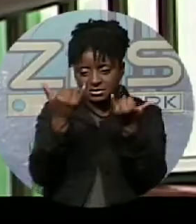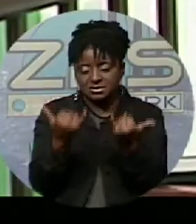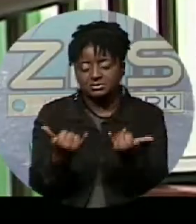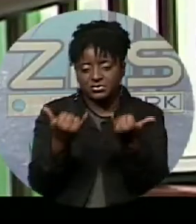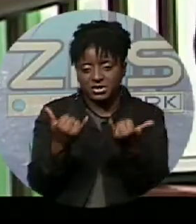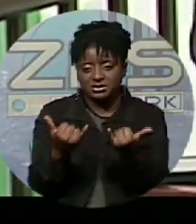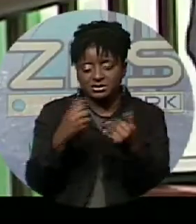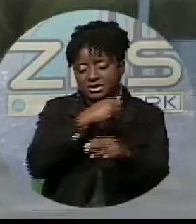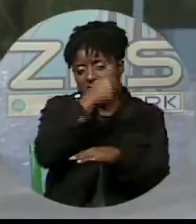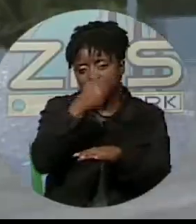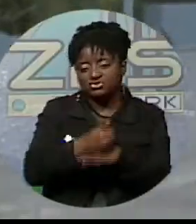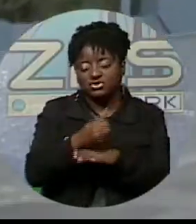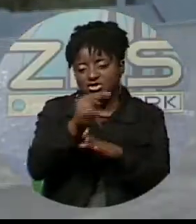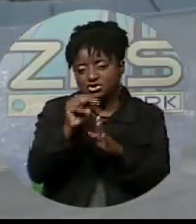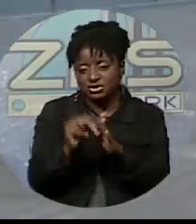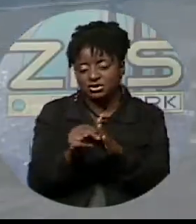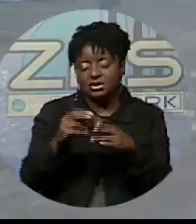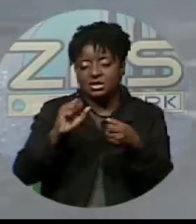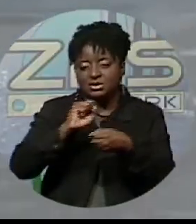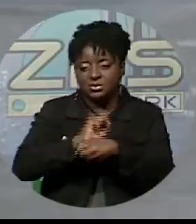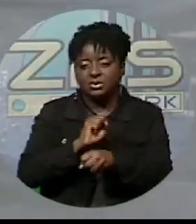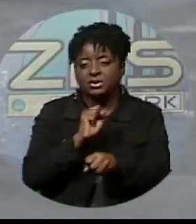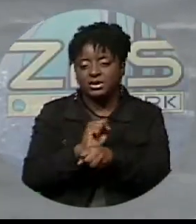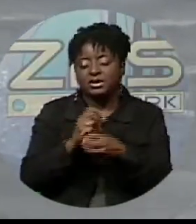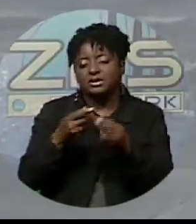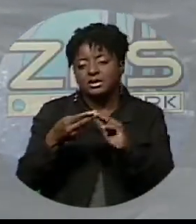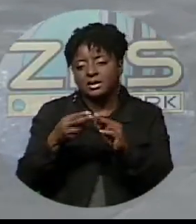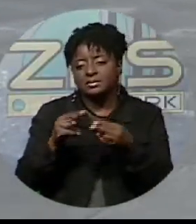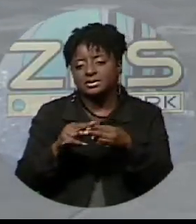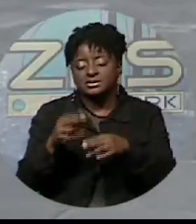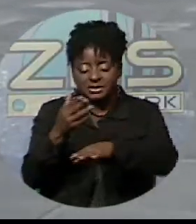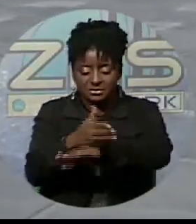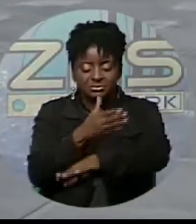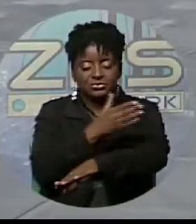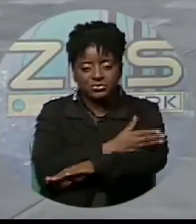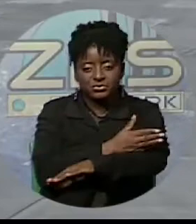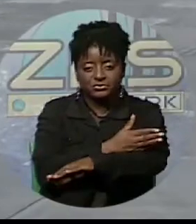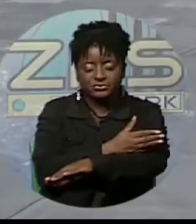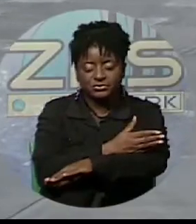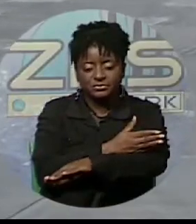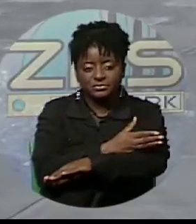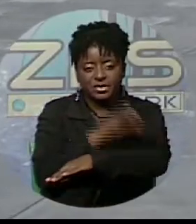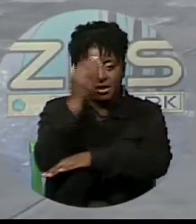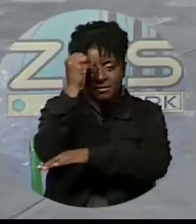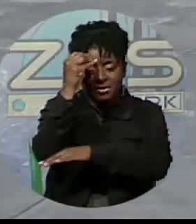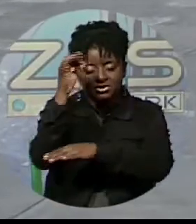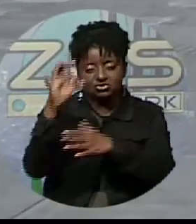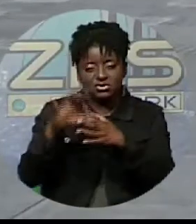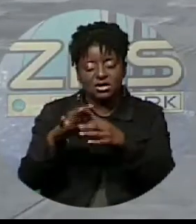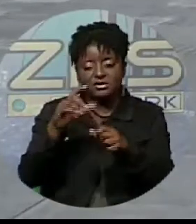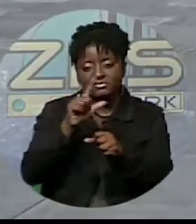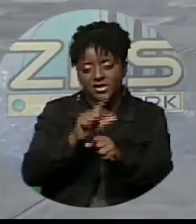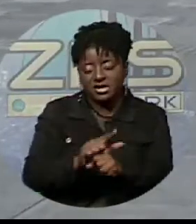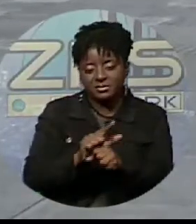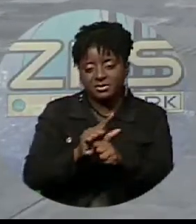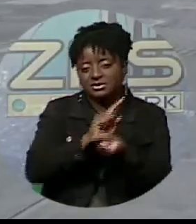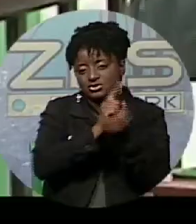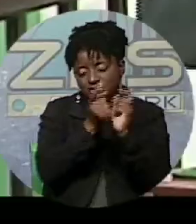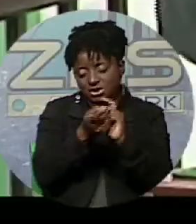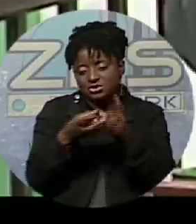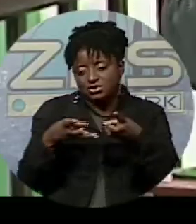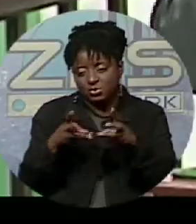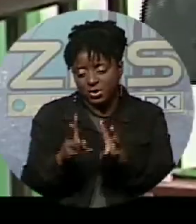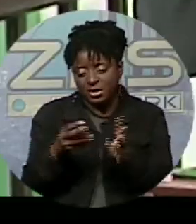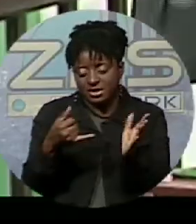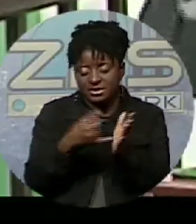employment figures have improved. He also noted that the Ministry of Labor has taken a new approach in calculating the rate of the employed.